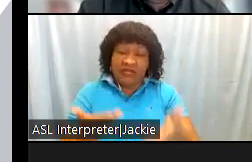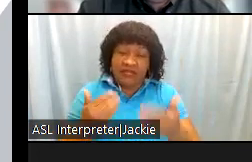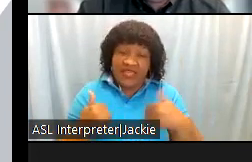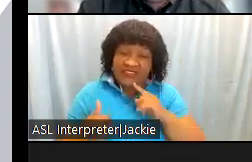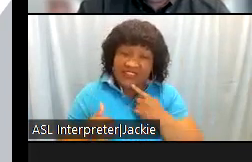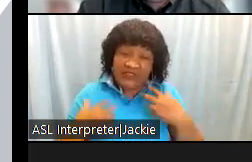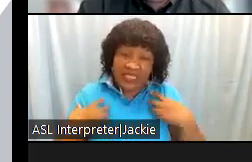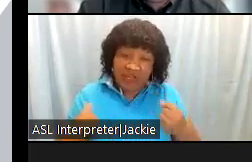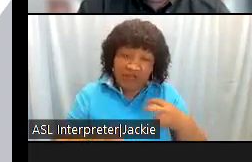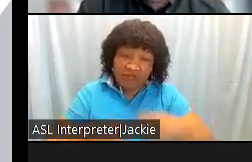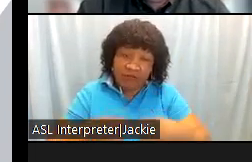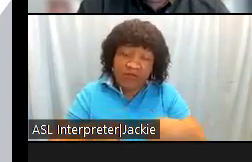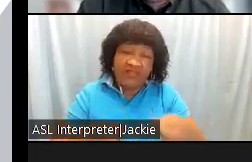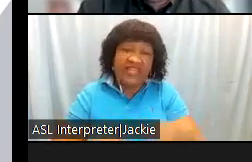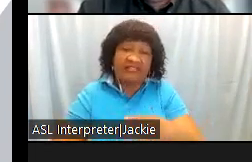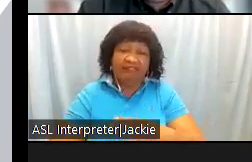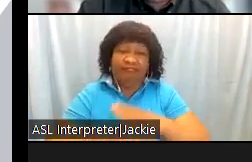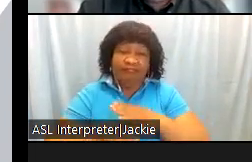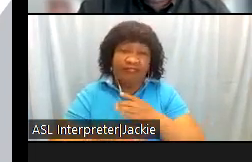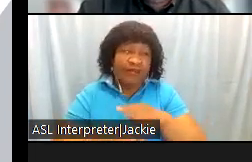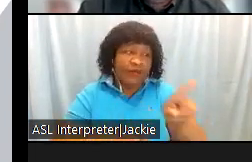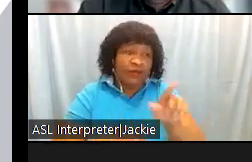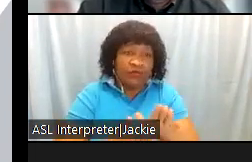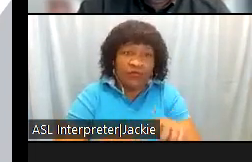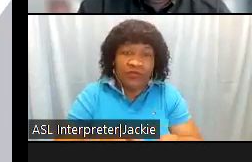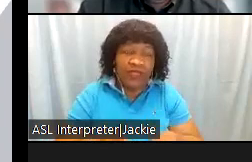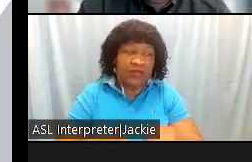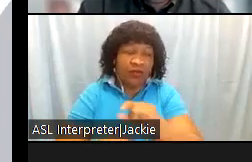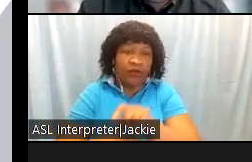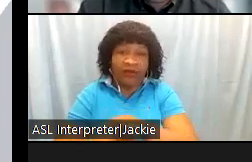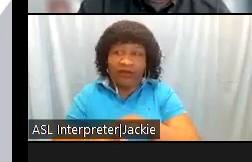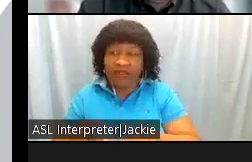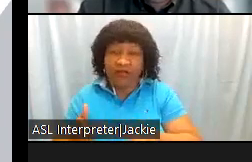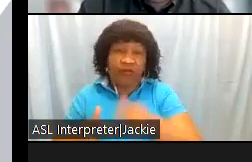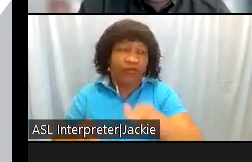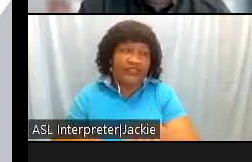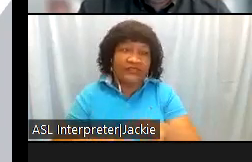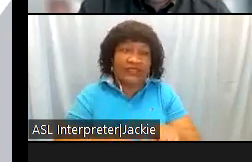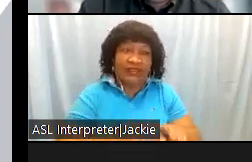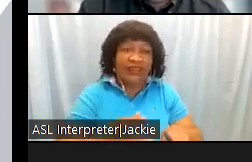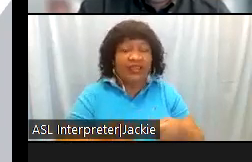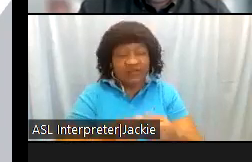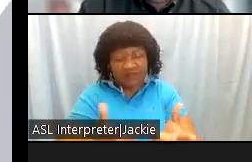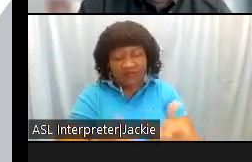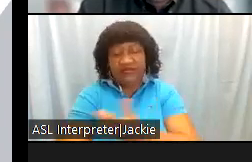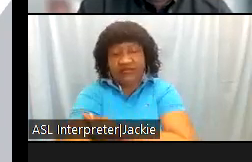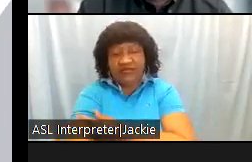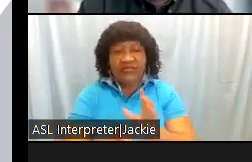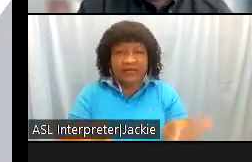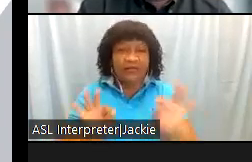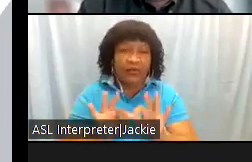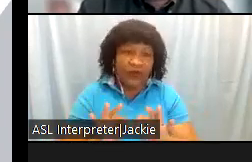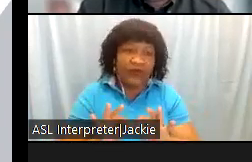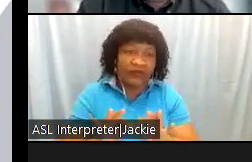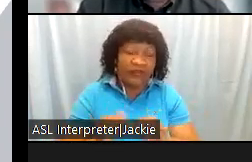that can prevent us from, going to school or working or do other activities that are important.